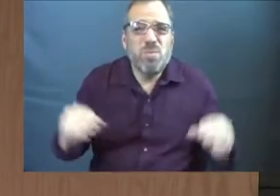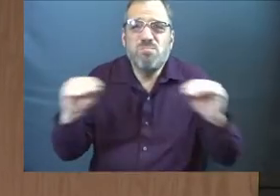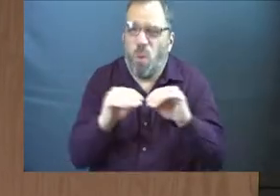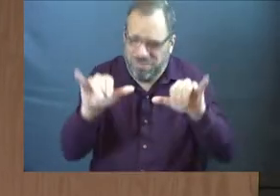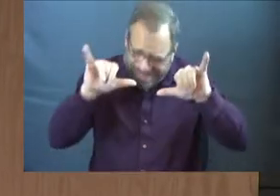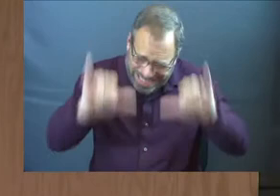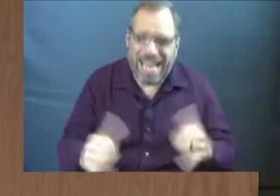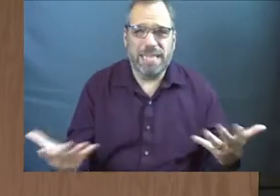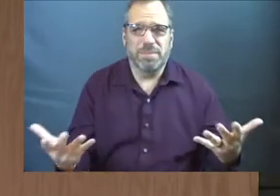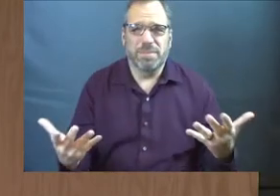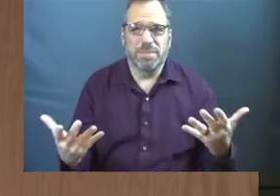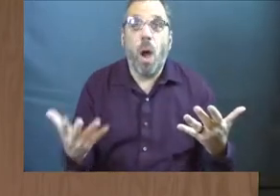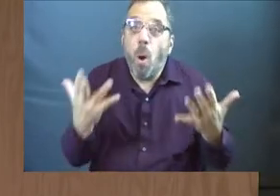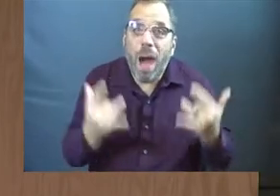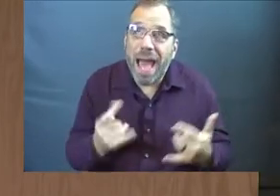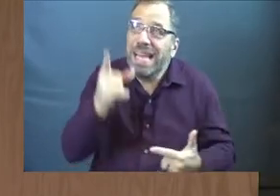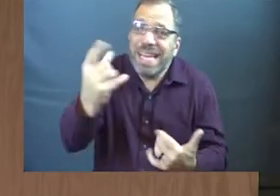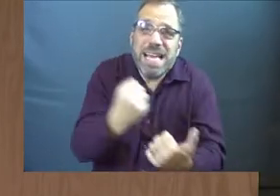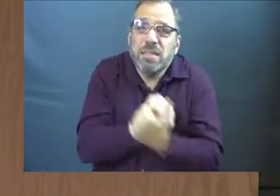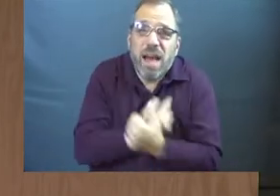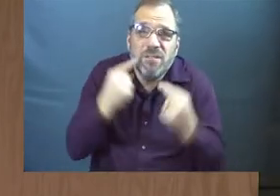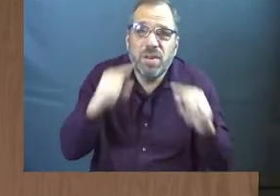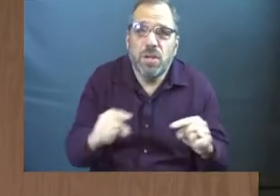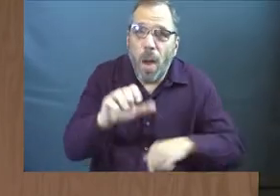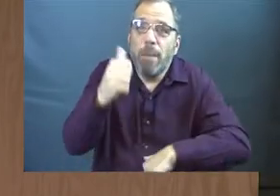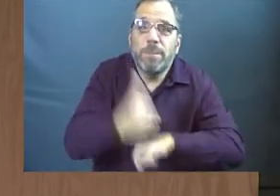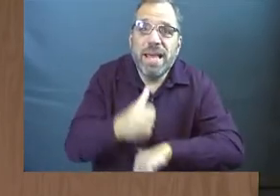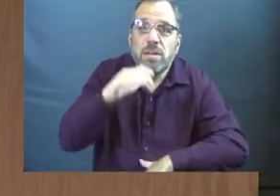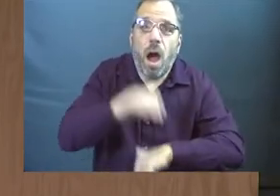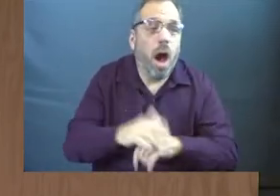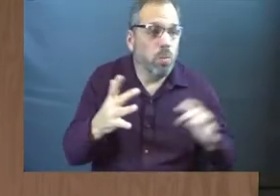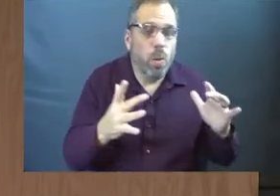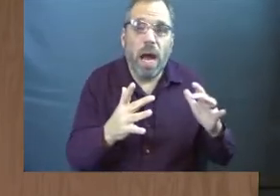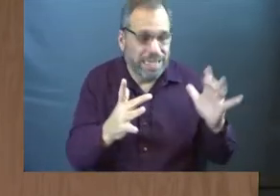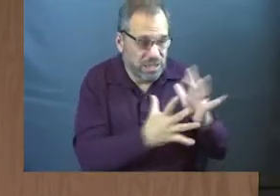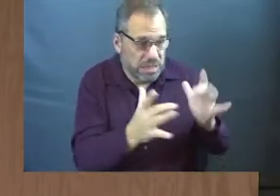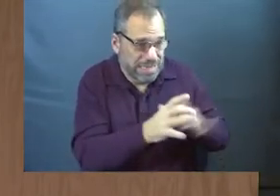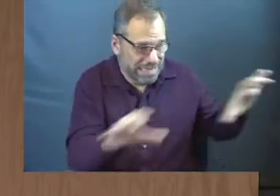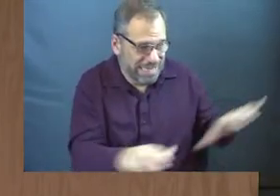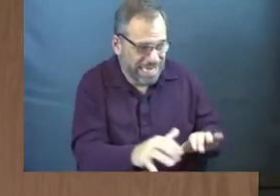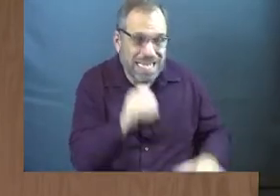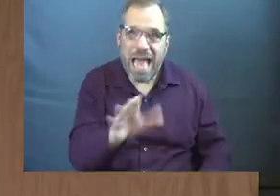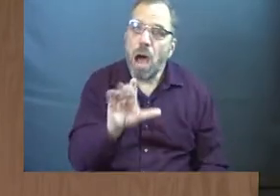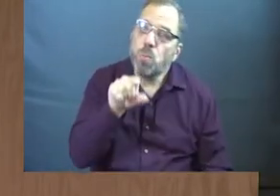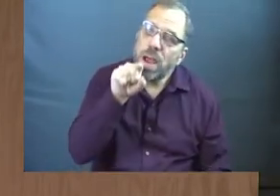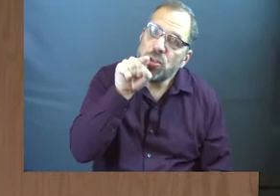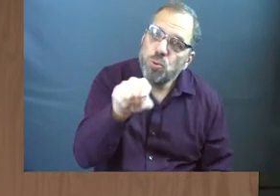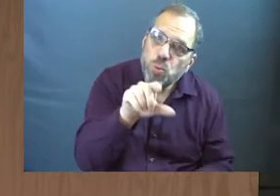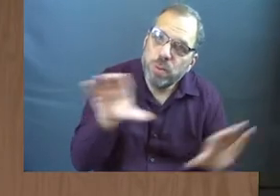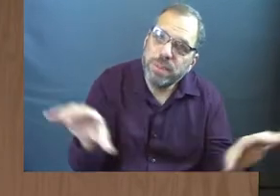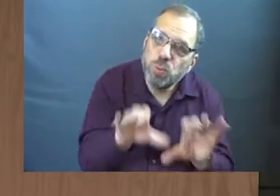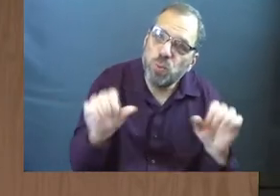you just as much. Because his love for you was based on what Jesus did, not on what you did. At